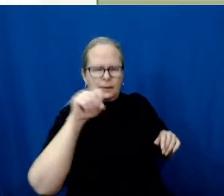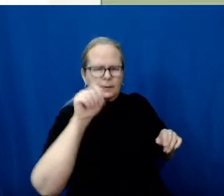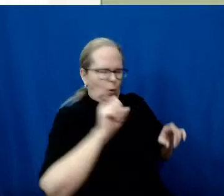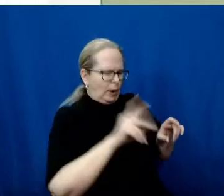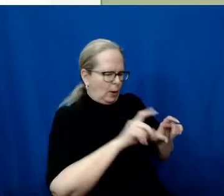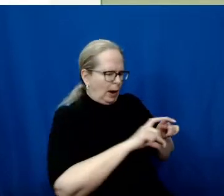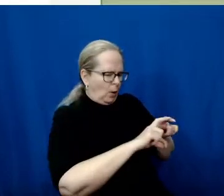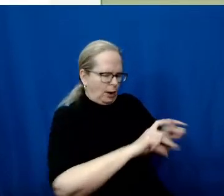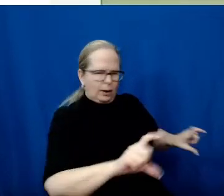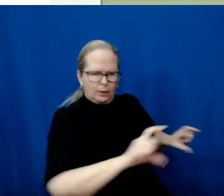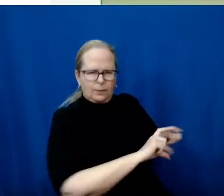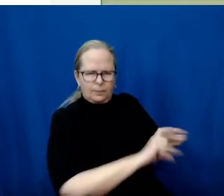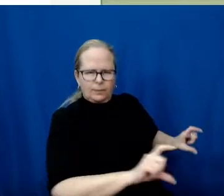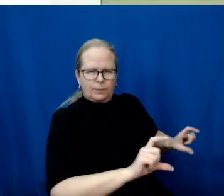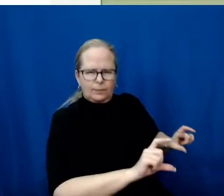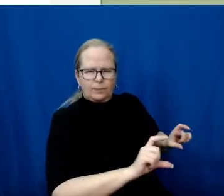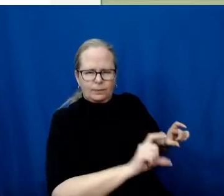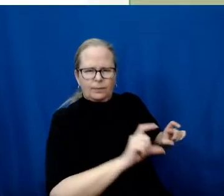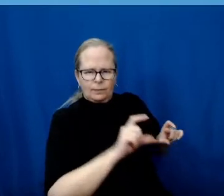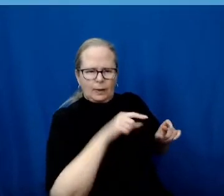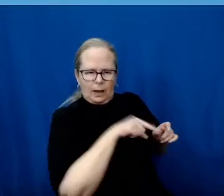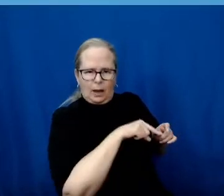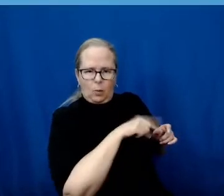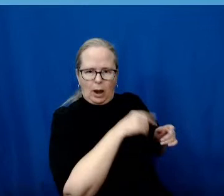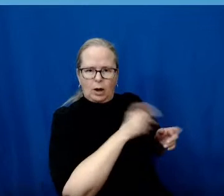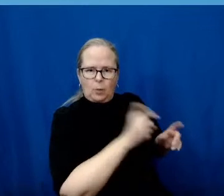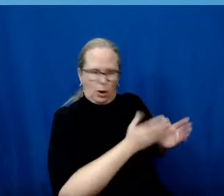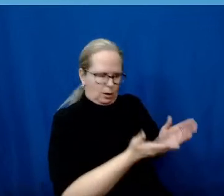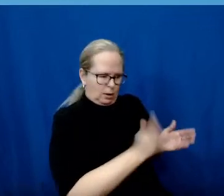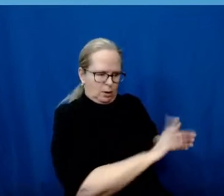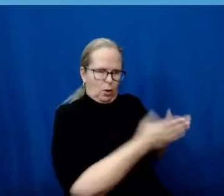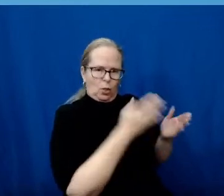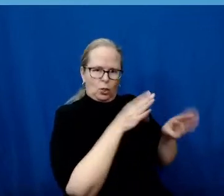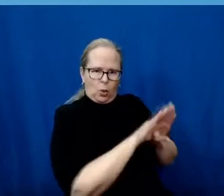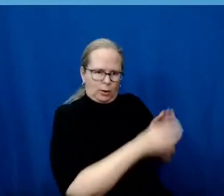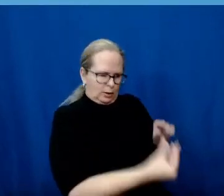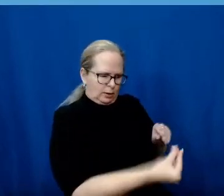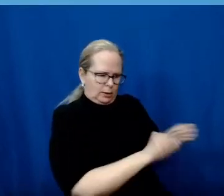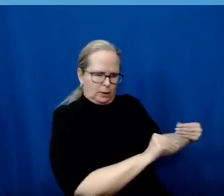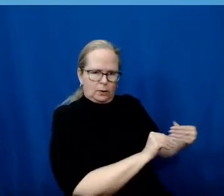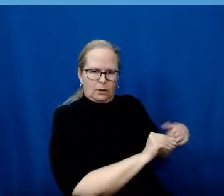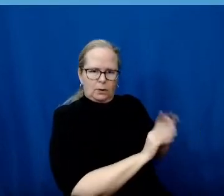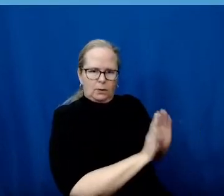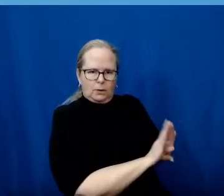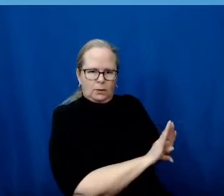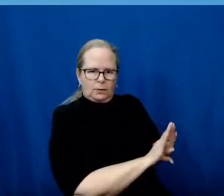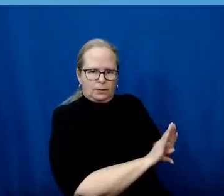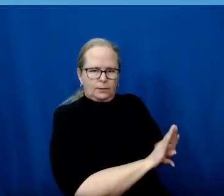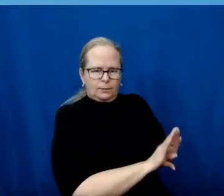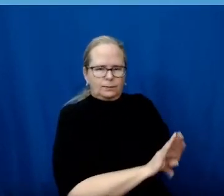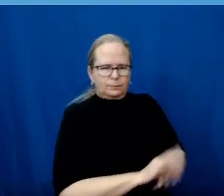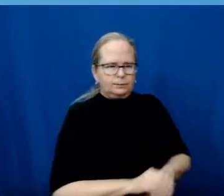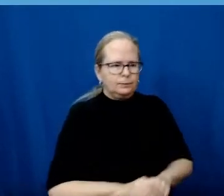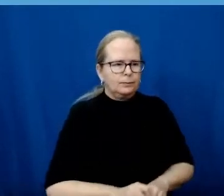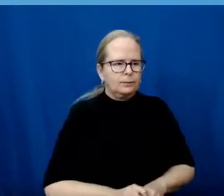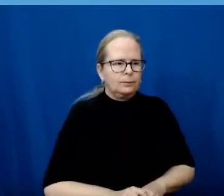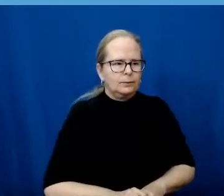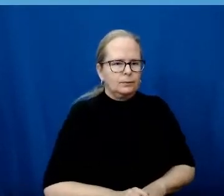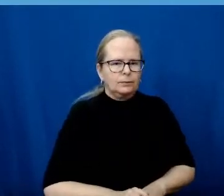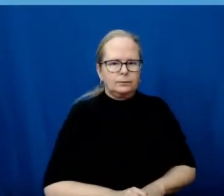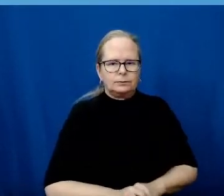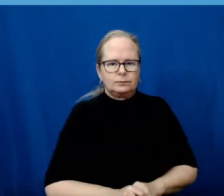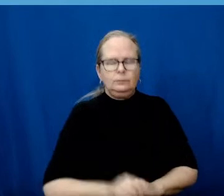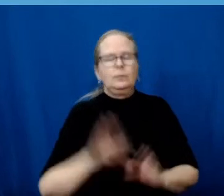they're finding virus in the ductwork, but it's not something that we want to be paranoid